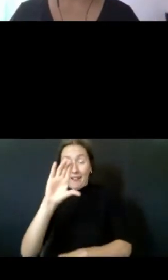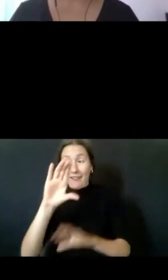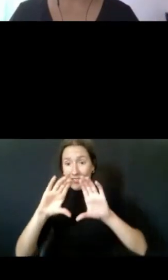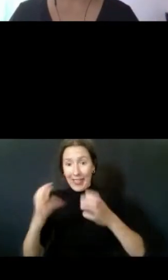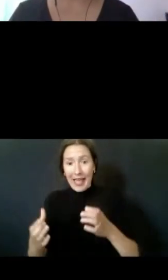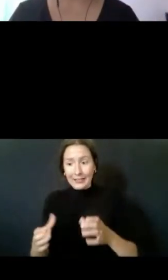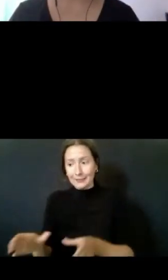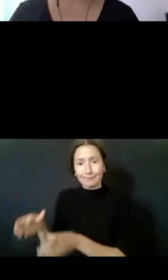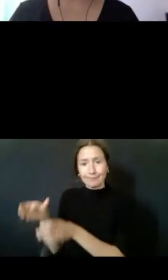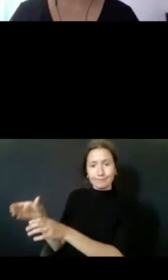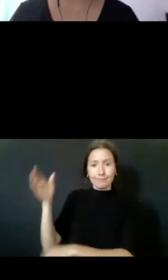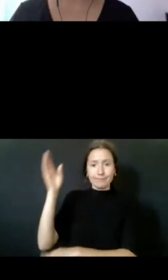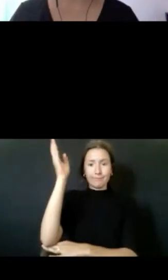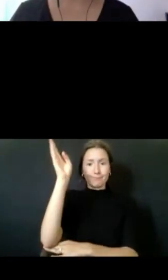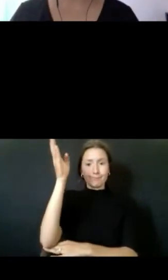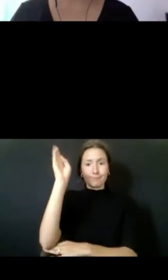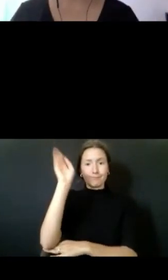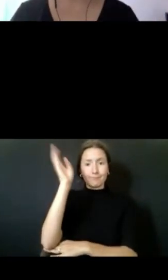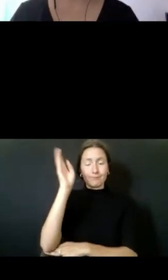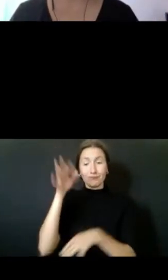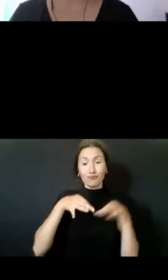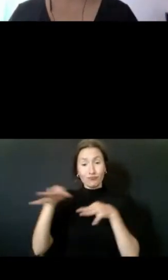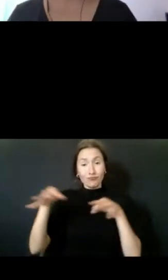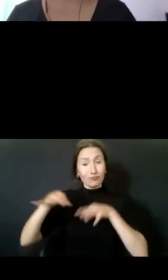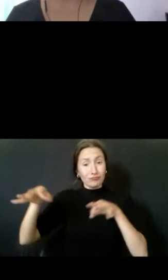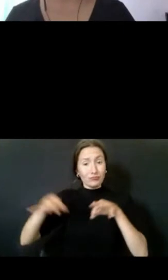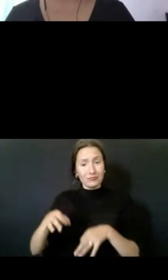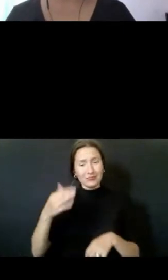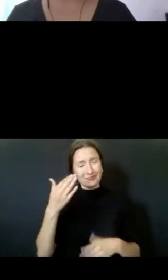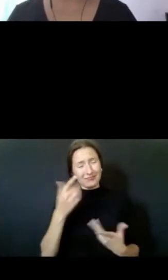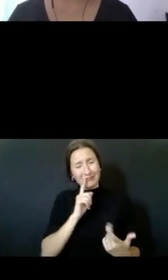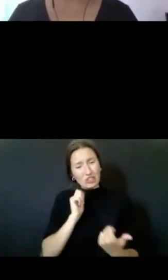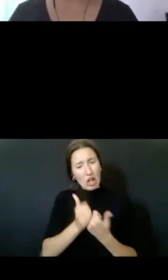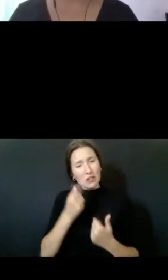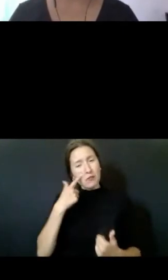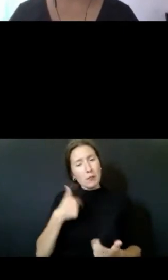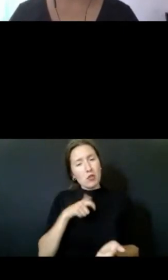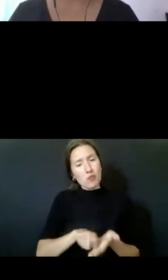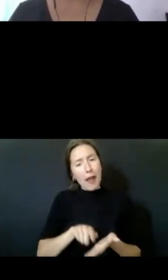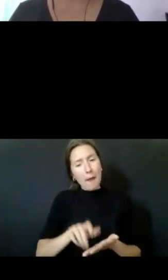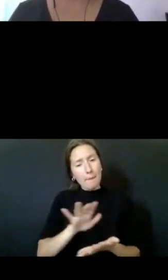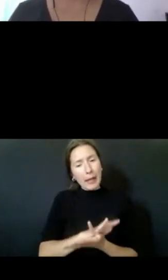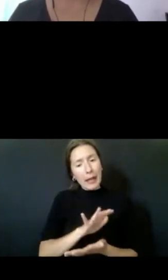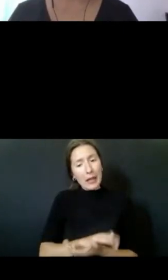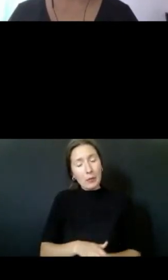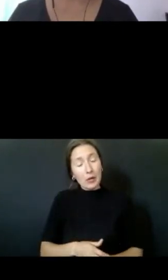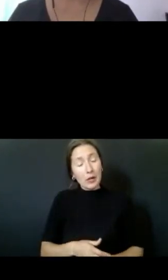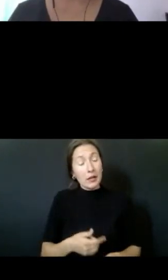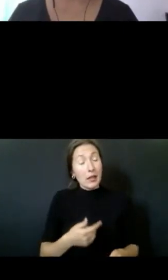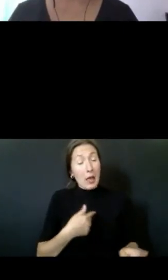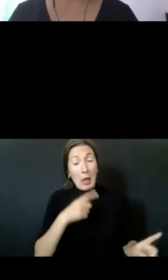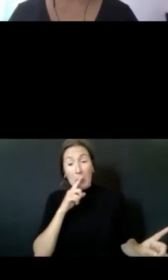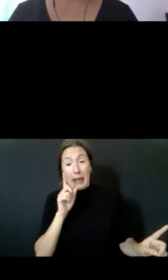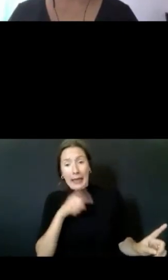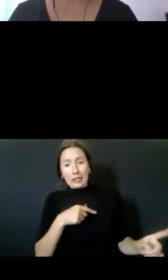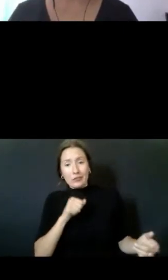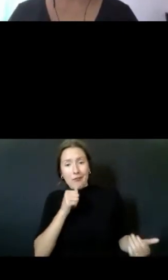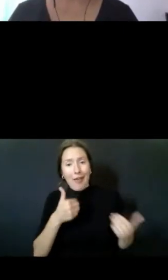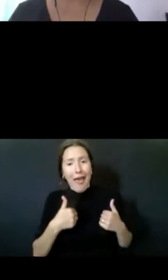really frustrated. And he said to me, why can't I just bring in a mangrove tree and do a presentation and talk about all the features on the mangrove